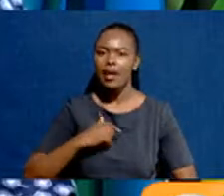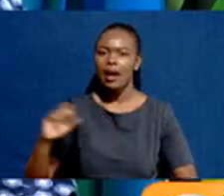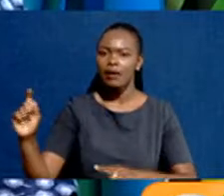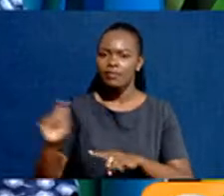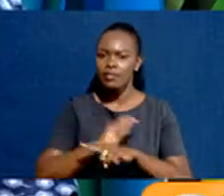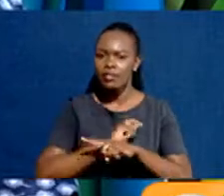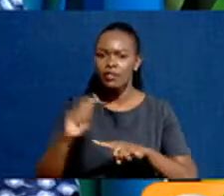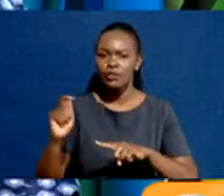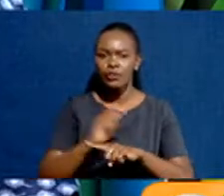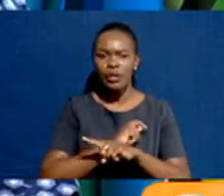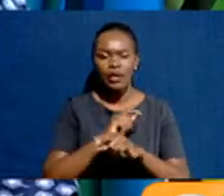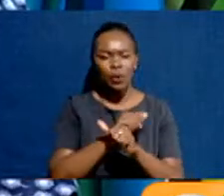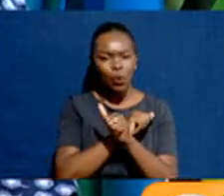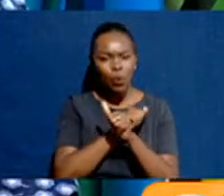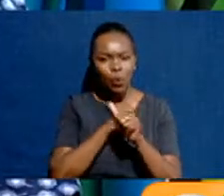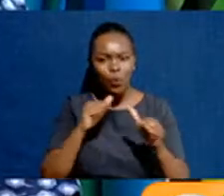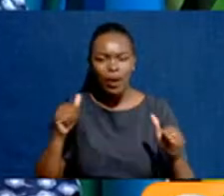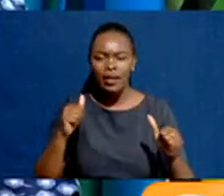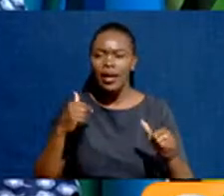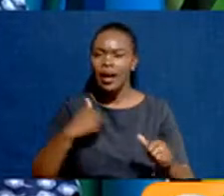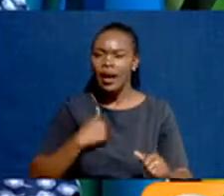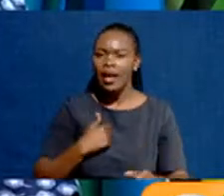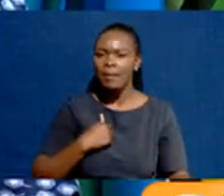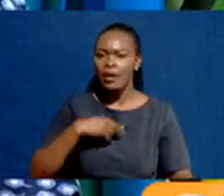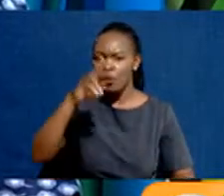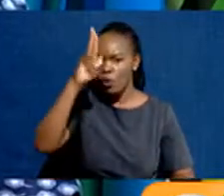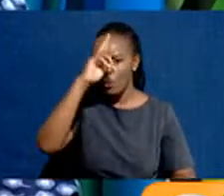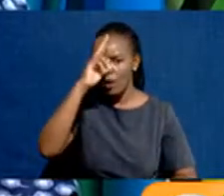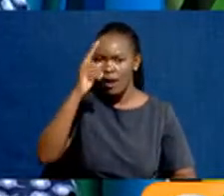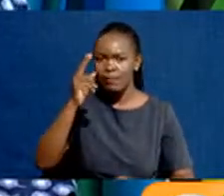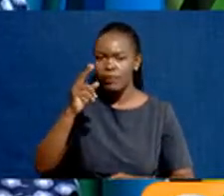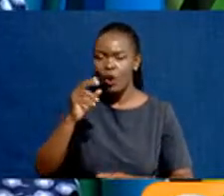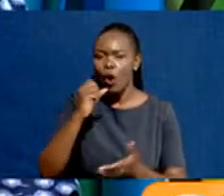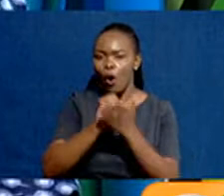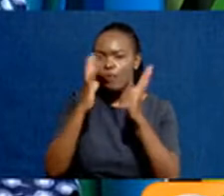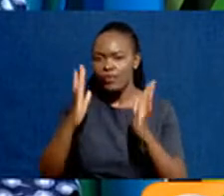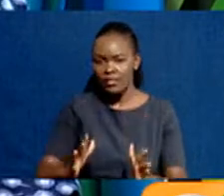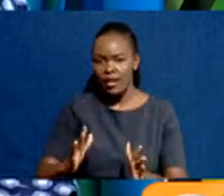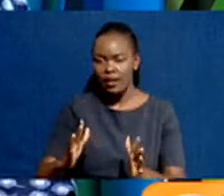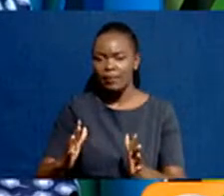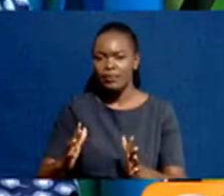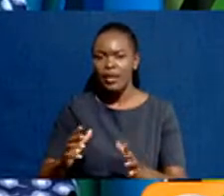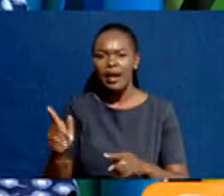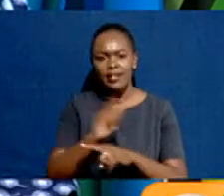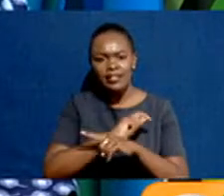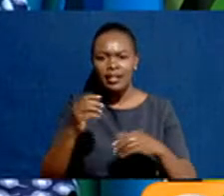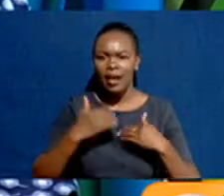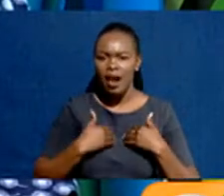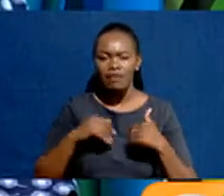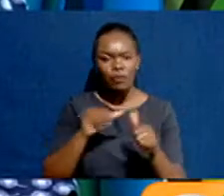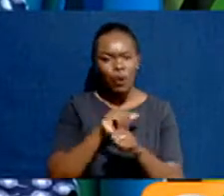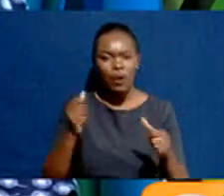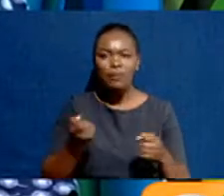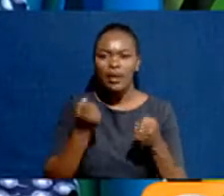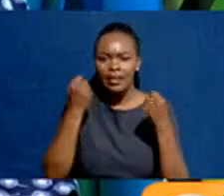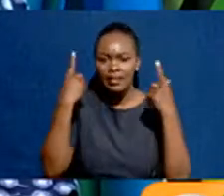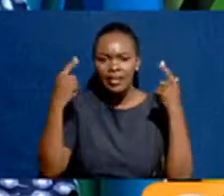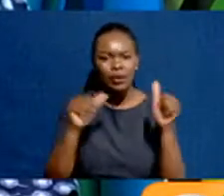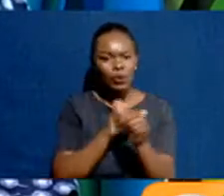a paramilitary officer. I'm trained in weapon handling, in basic combat skills. I understand this topic.